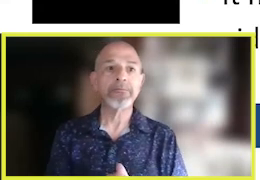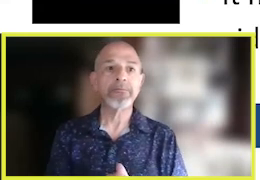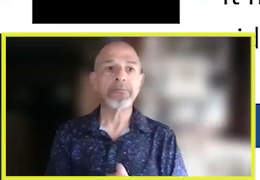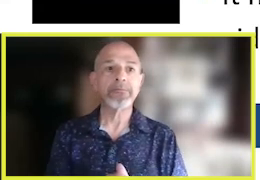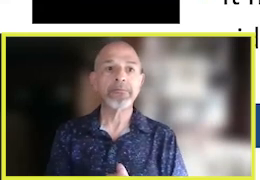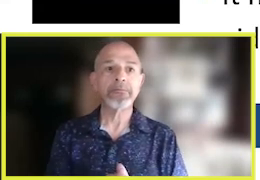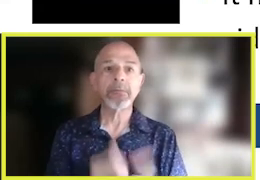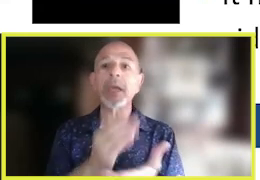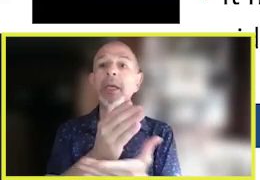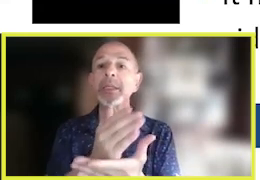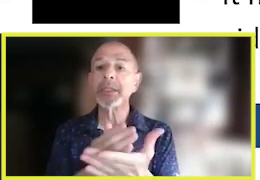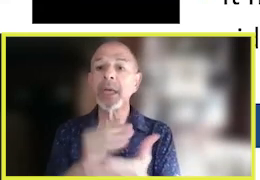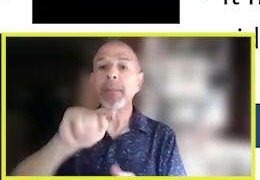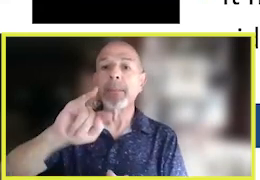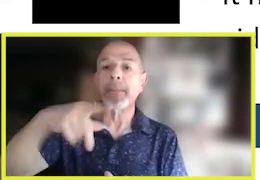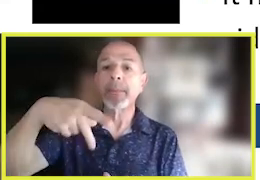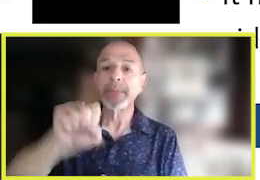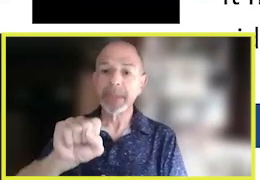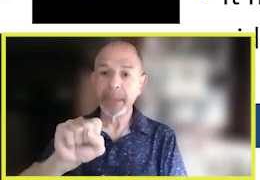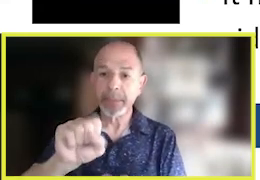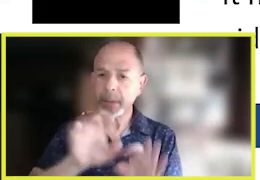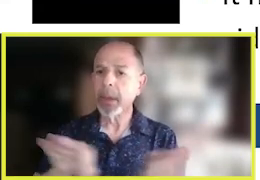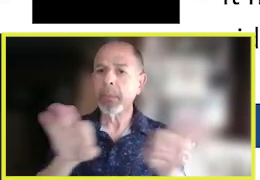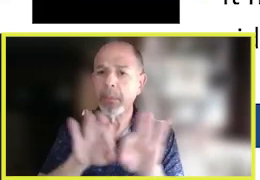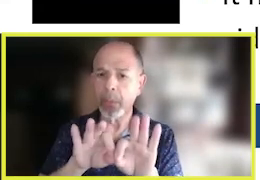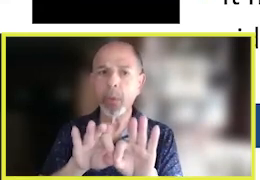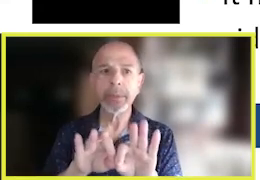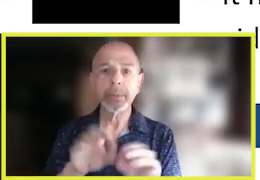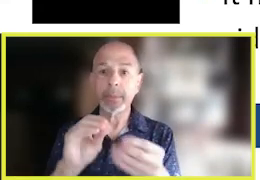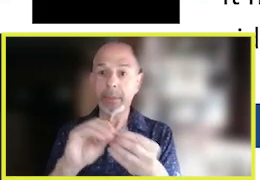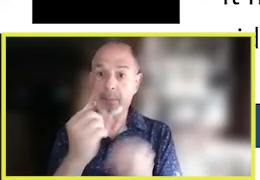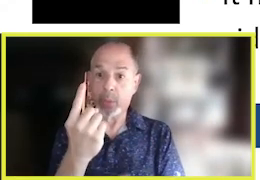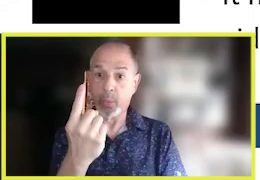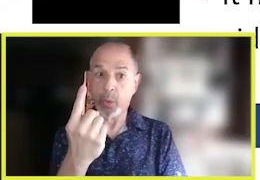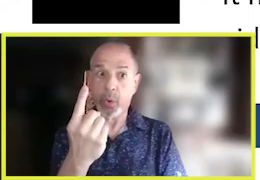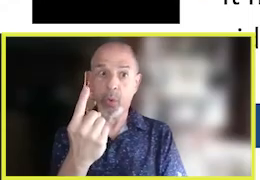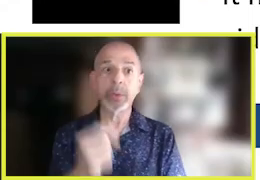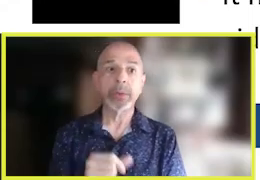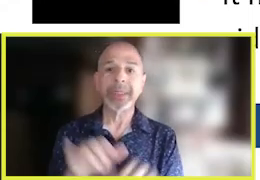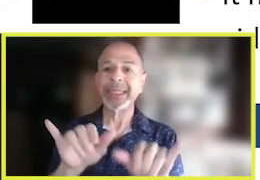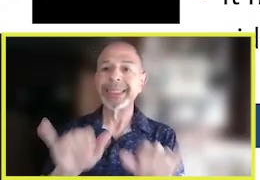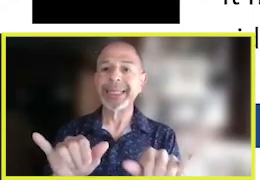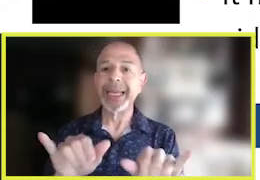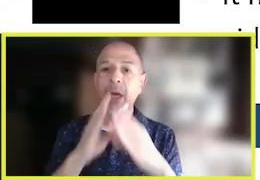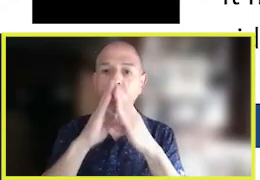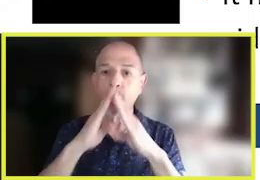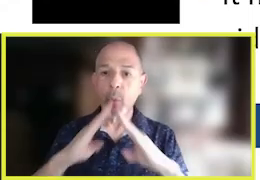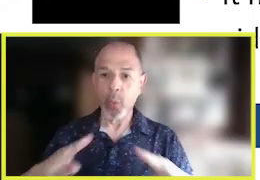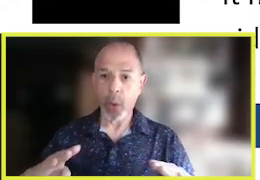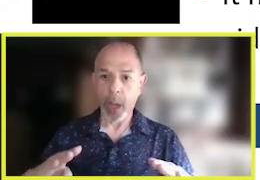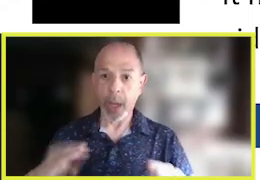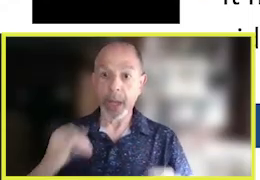And here's some Zoom tips to get started. So, for tip number 1, stay on mute. And if you have to ask